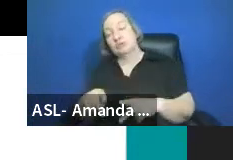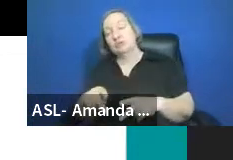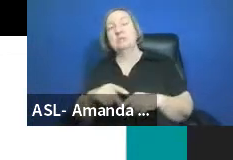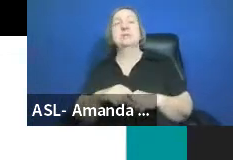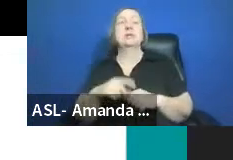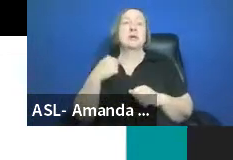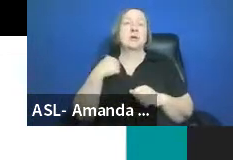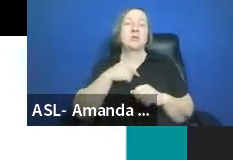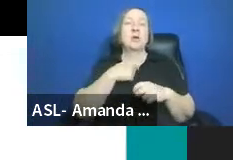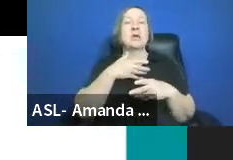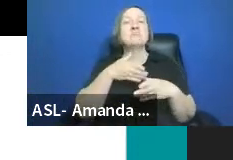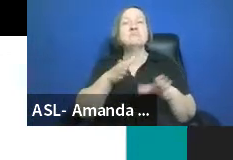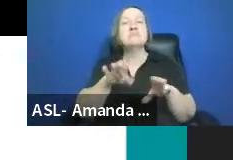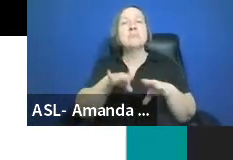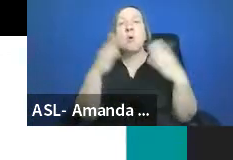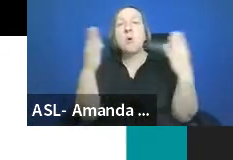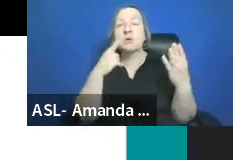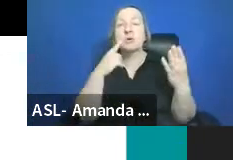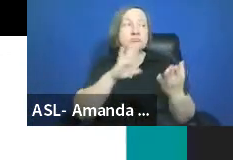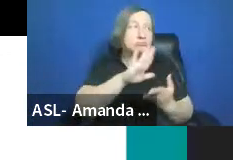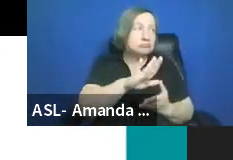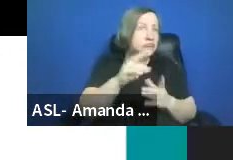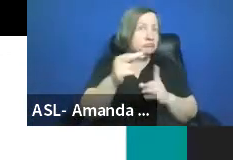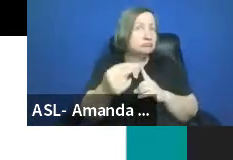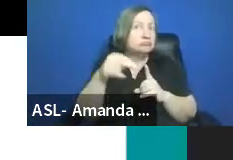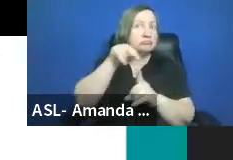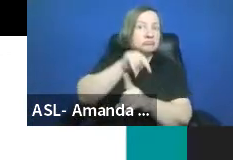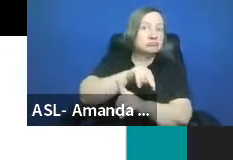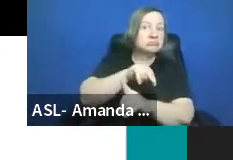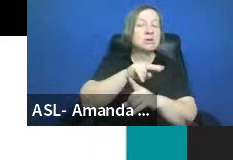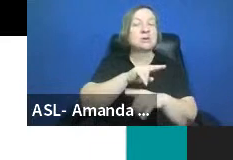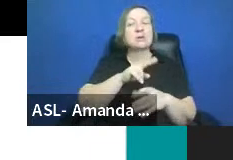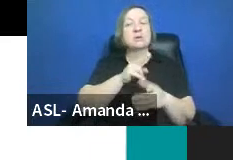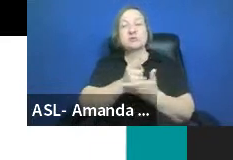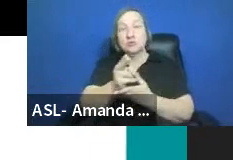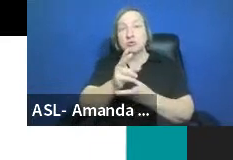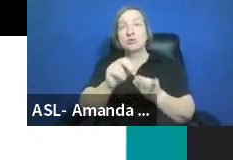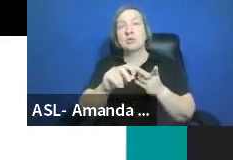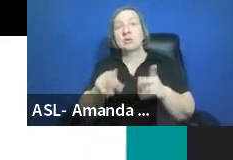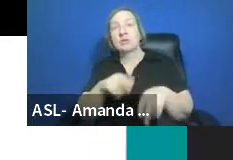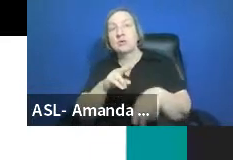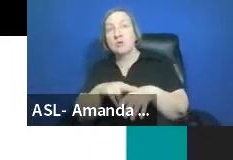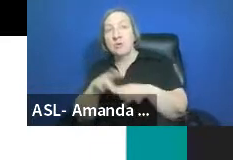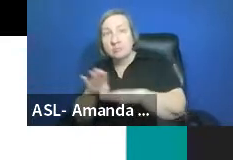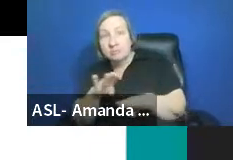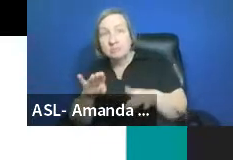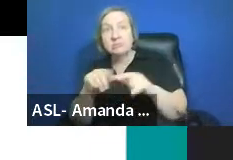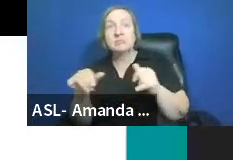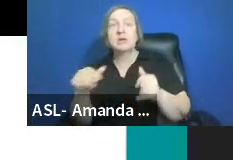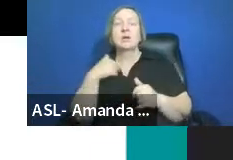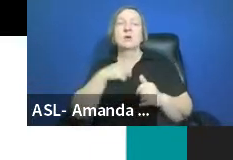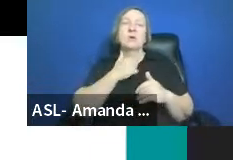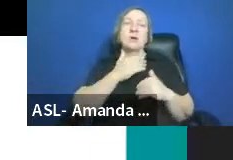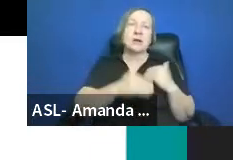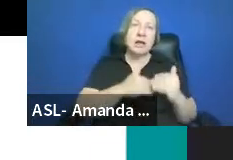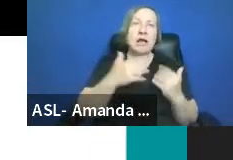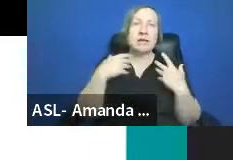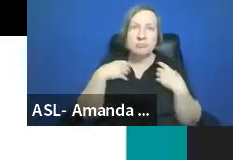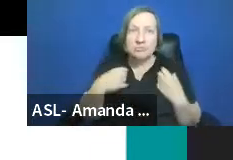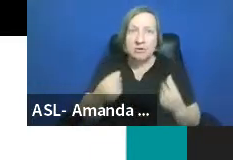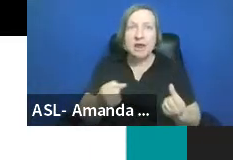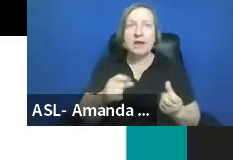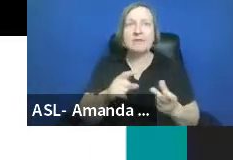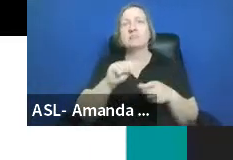space for multiple truths and norms. We're practicing being kind and brave and examining racially biased systems and processes and